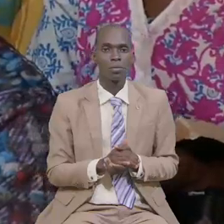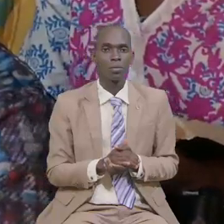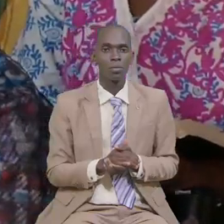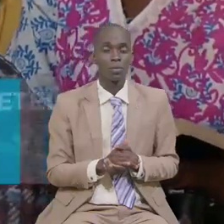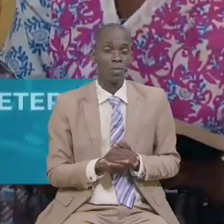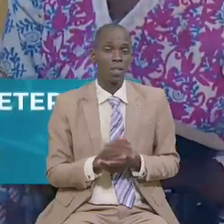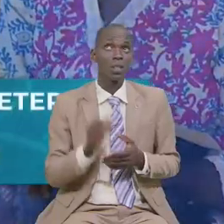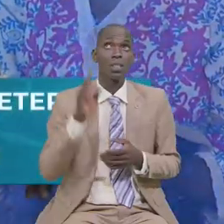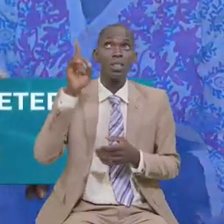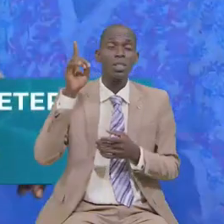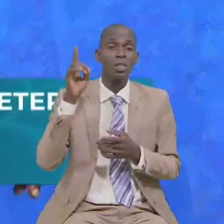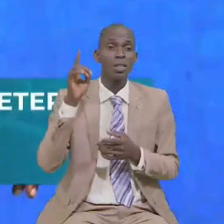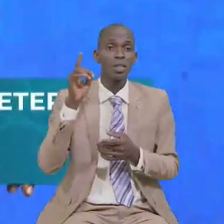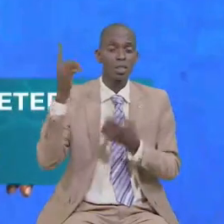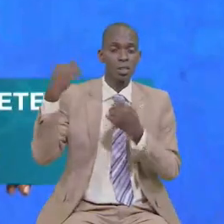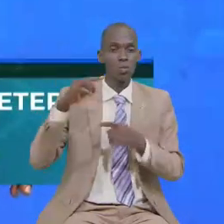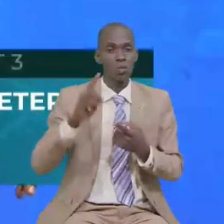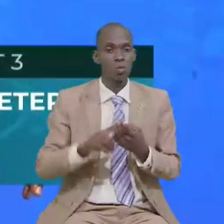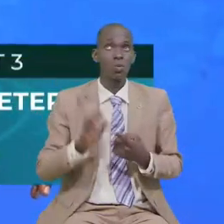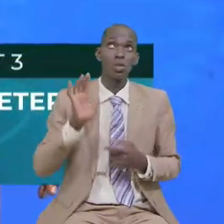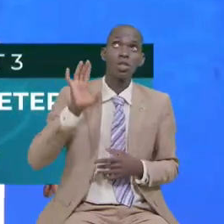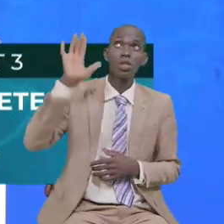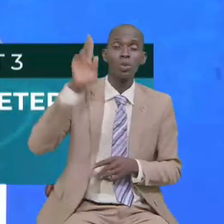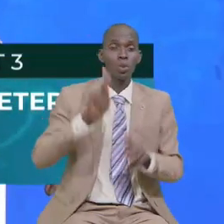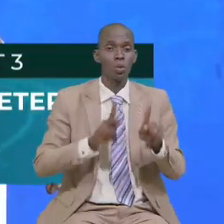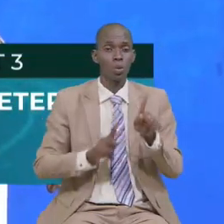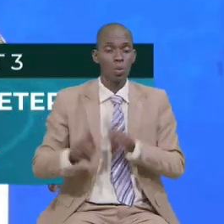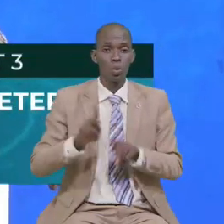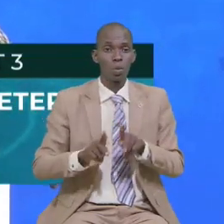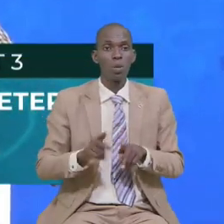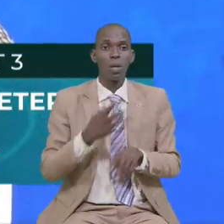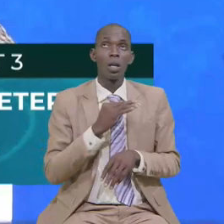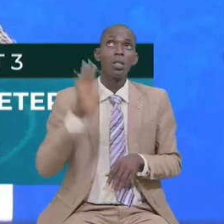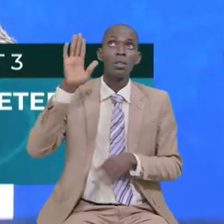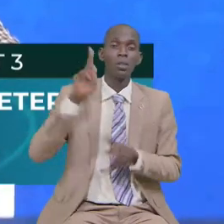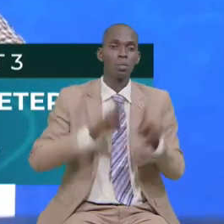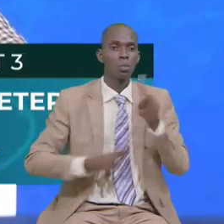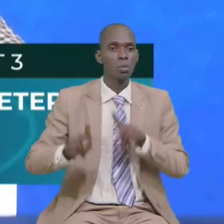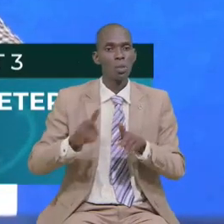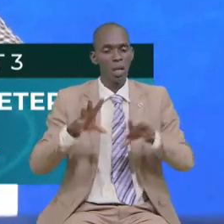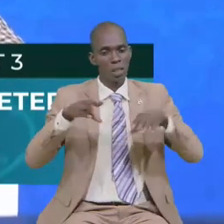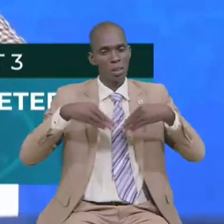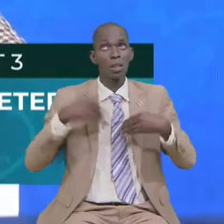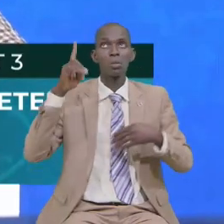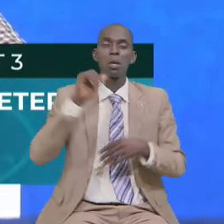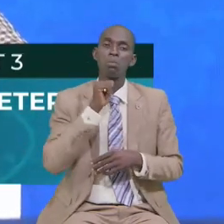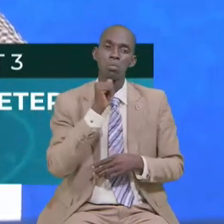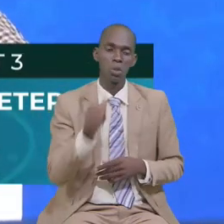came unto his own, and his own received him not.